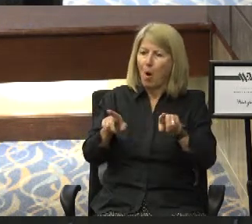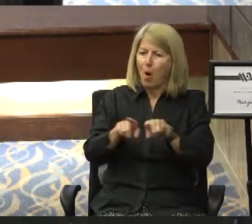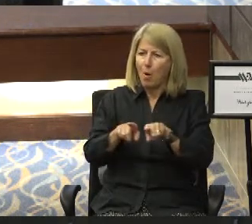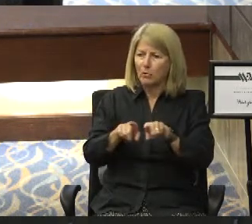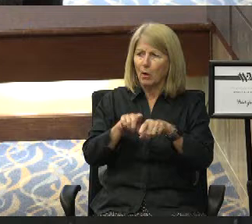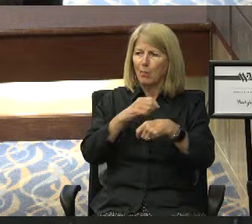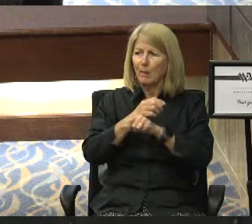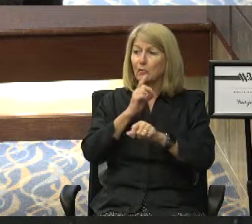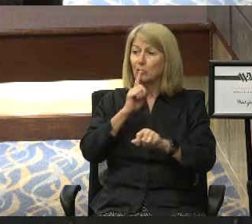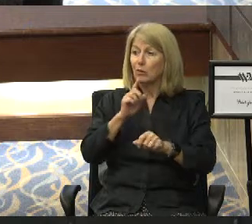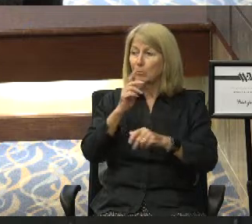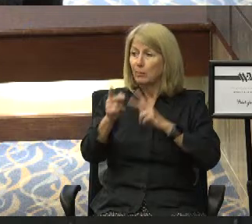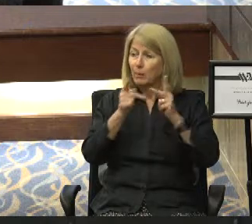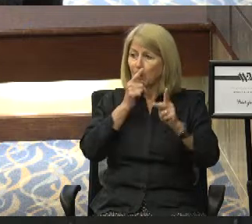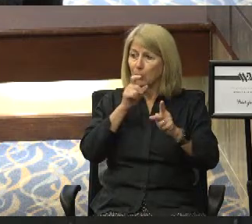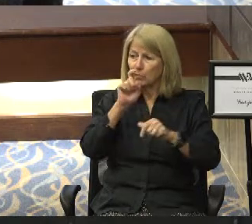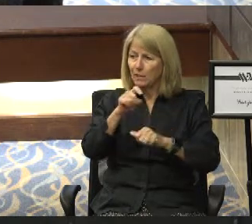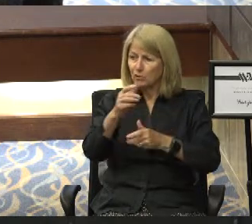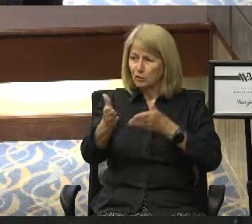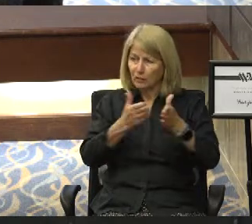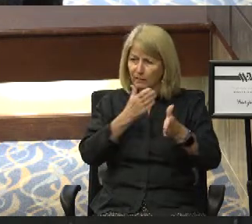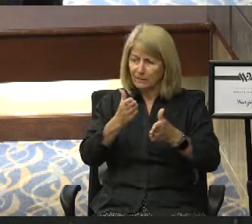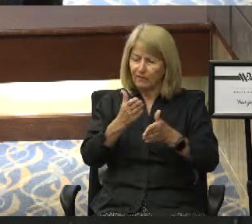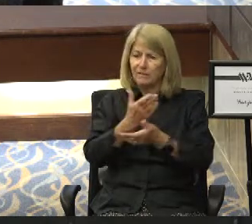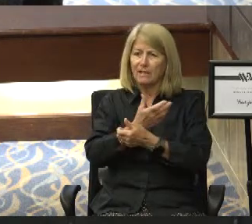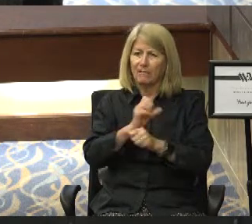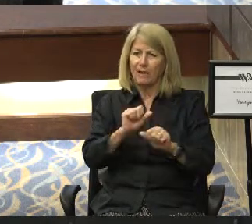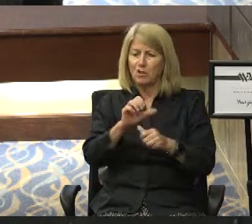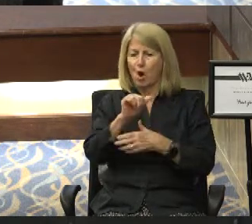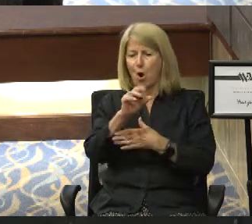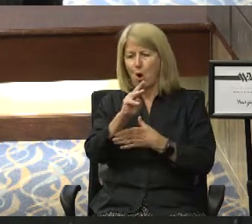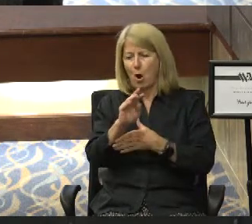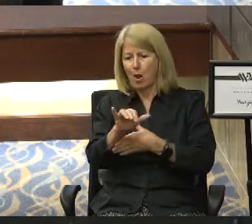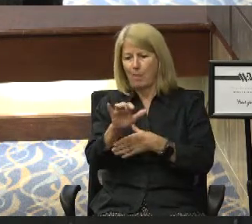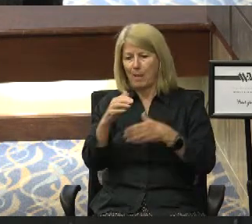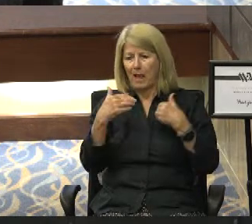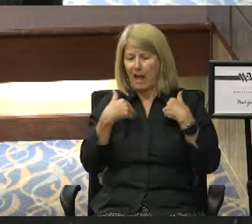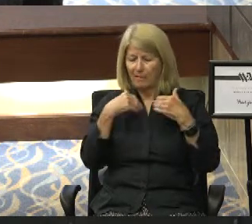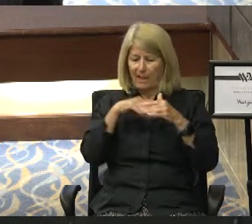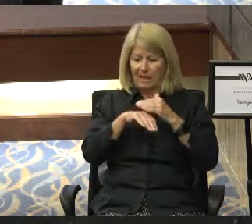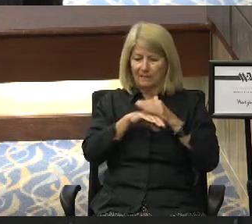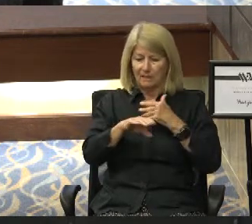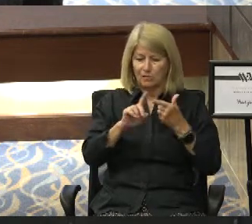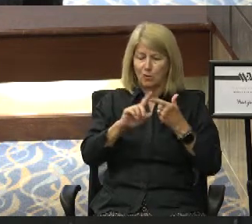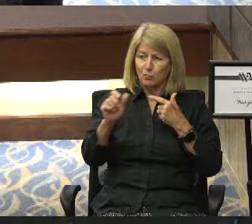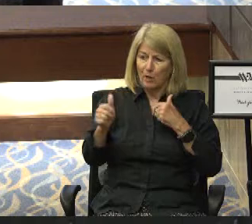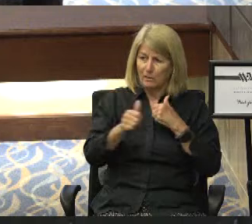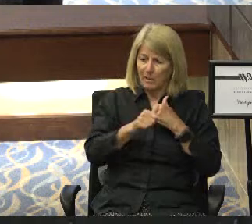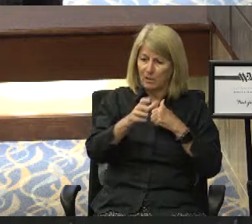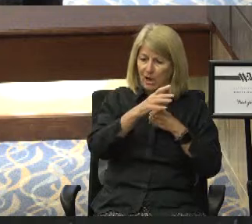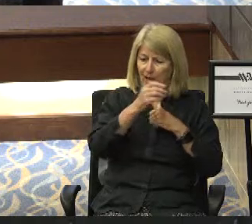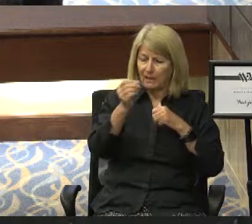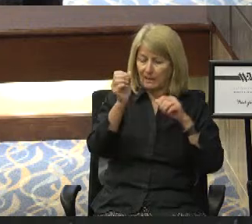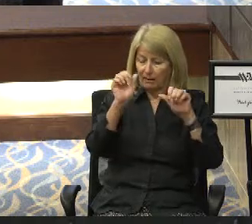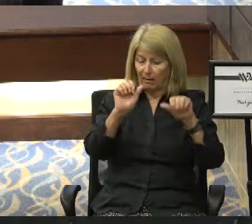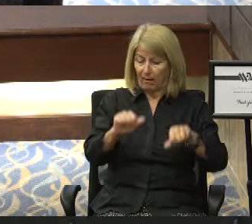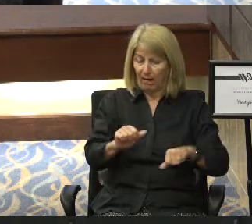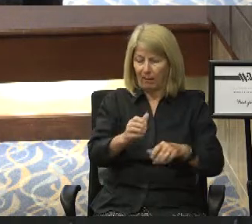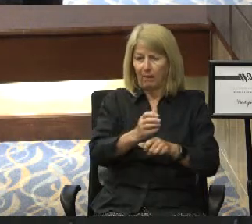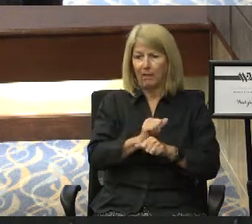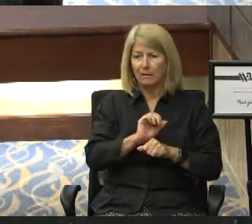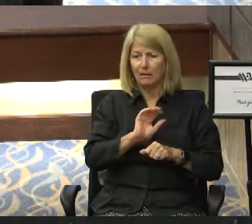the services of Salvation Army have access to transportation and are able to get